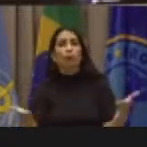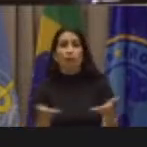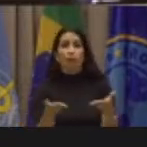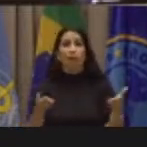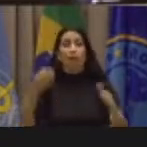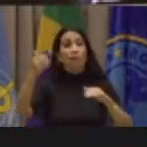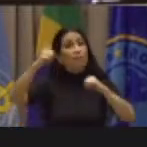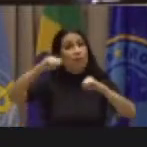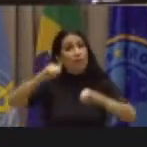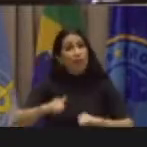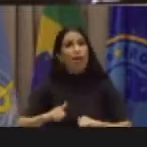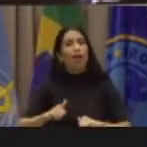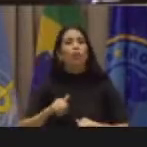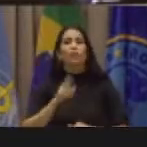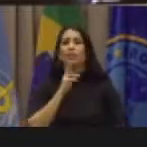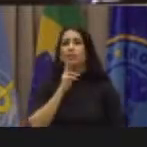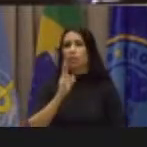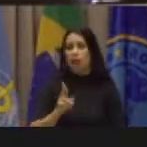important